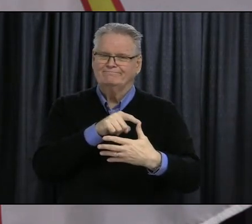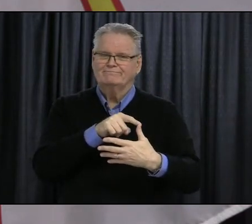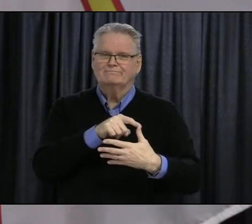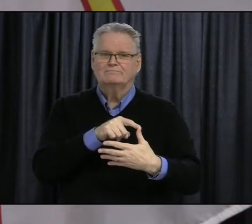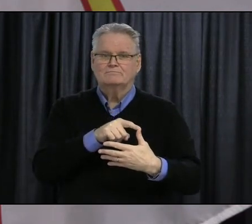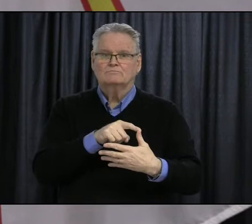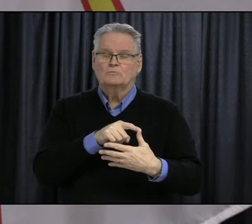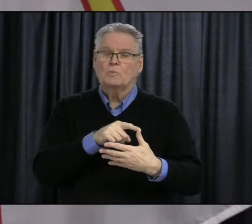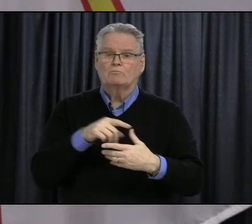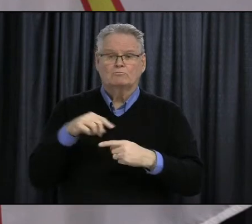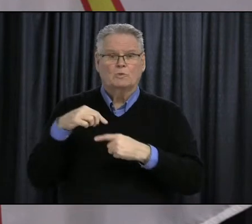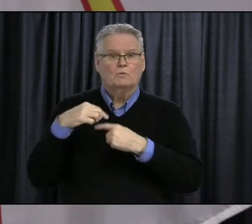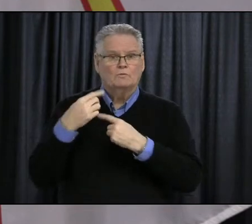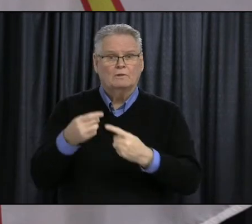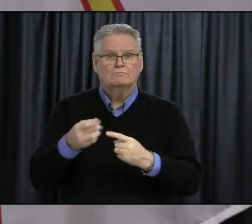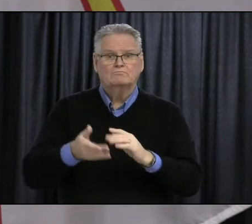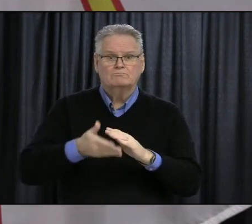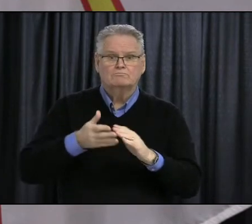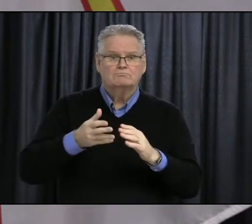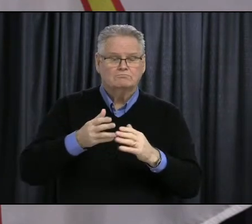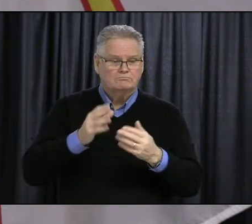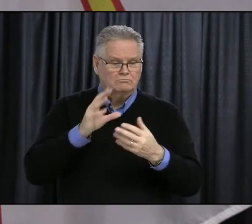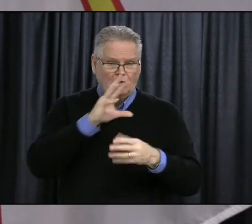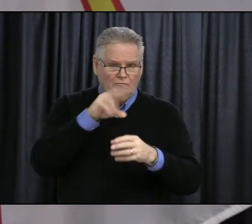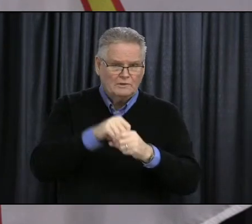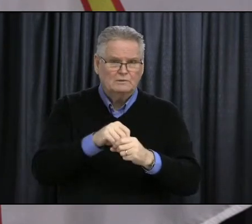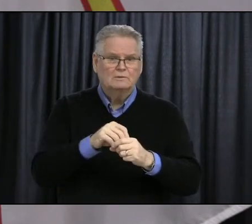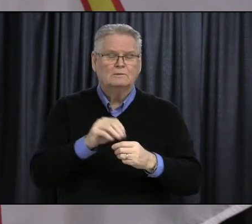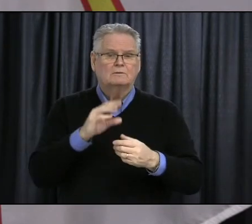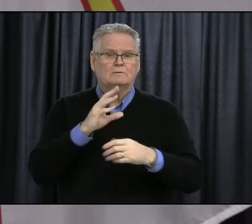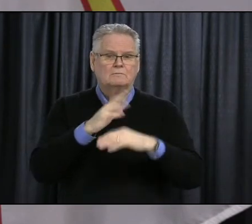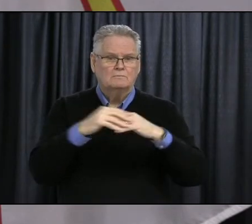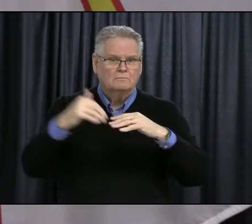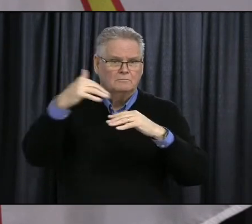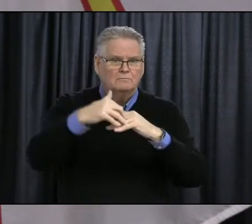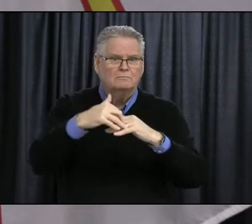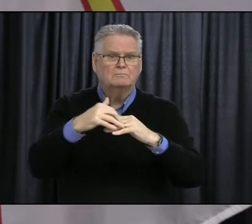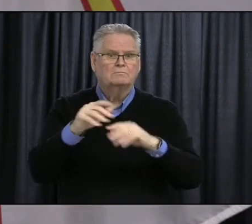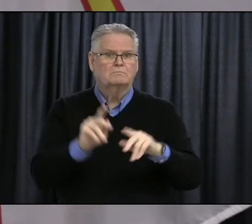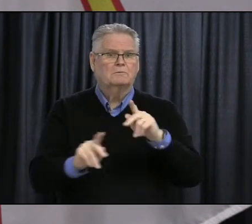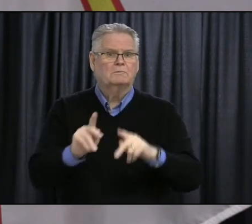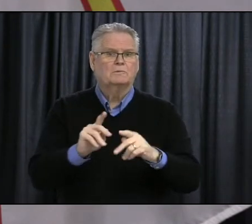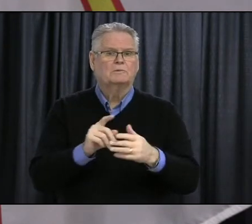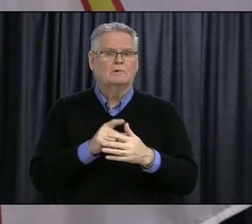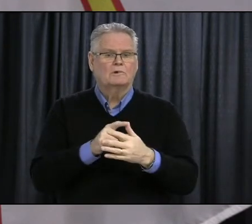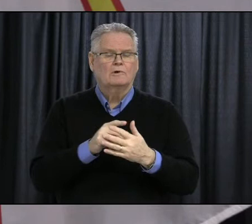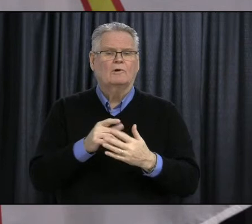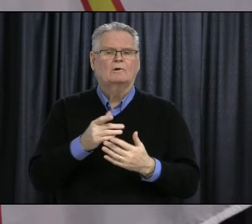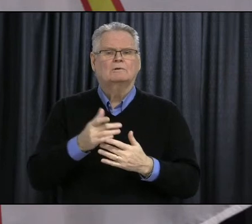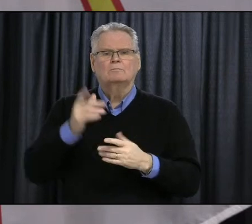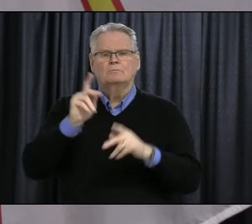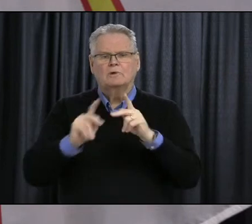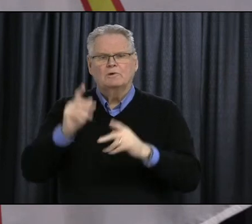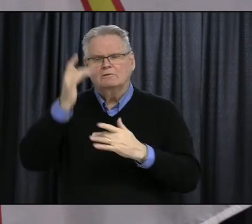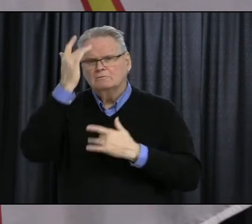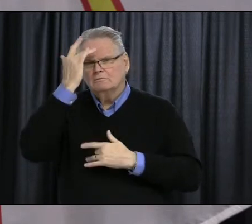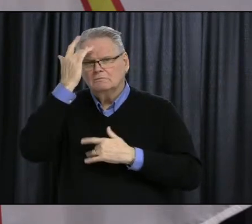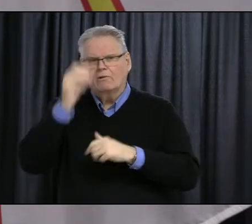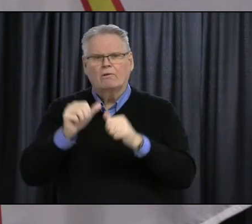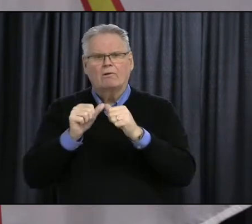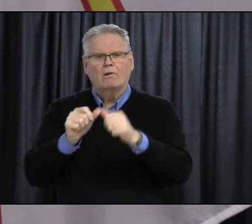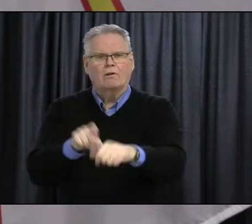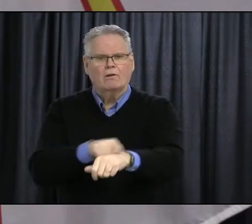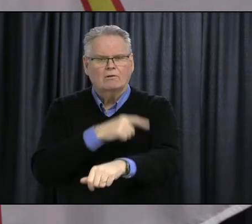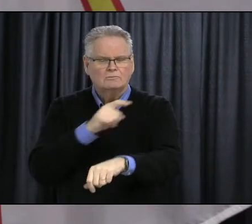in some of our Indigenous communities, as well as in long-term care and those frontline healthcare workers that